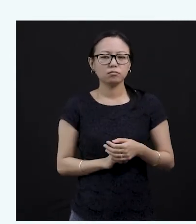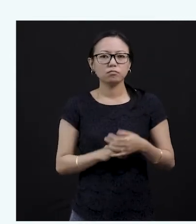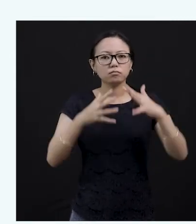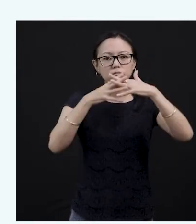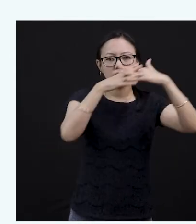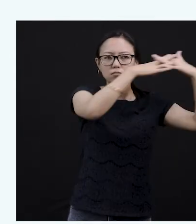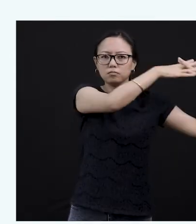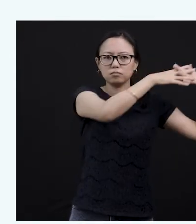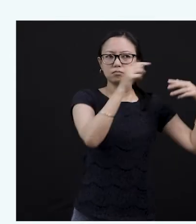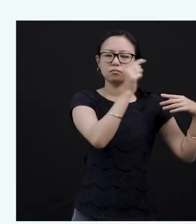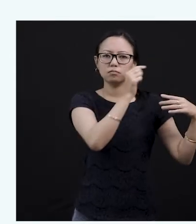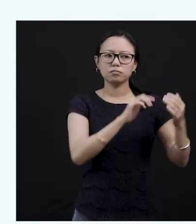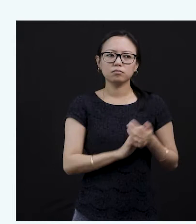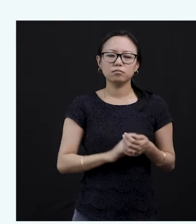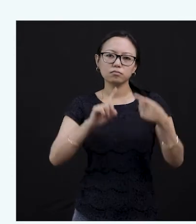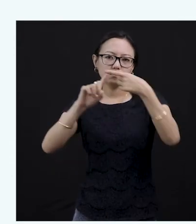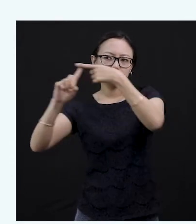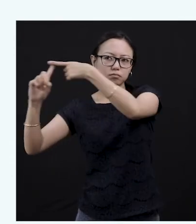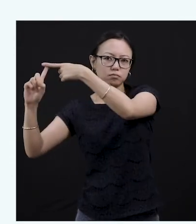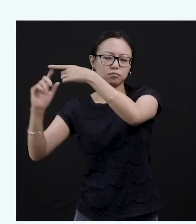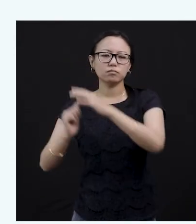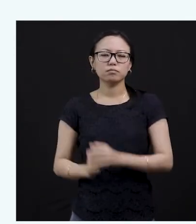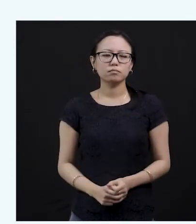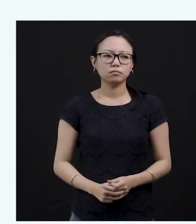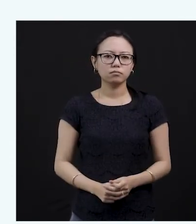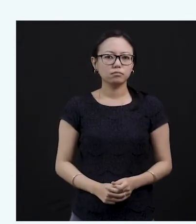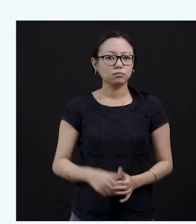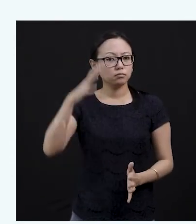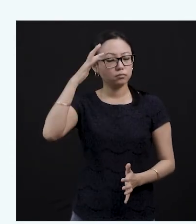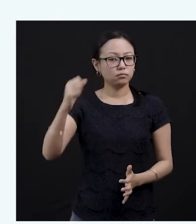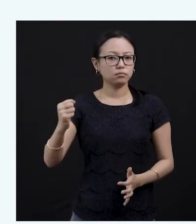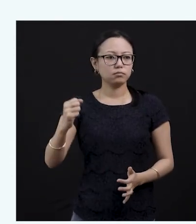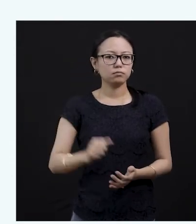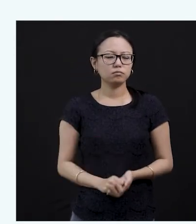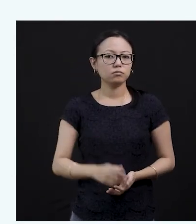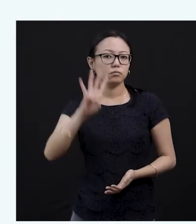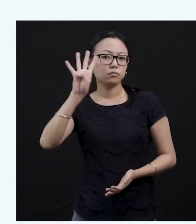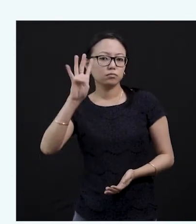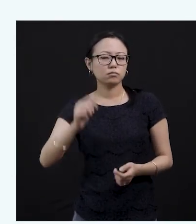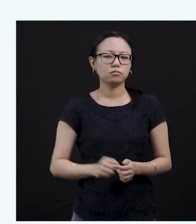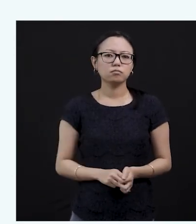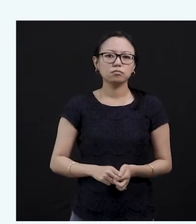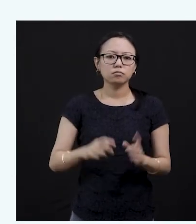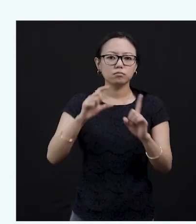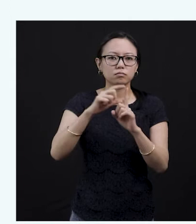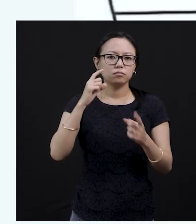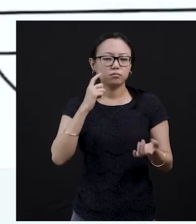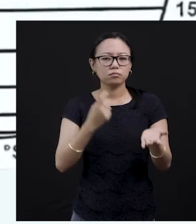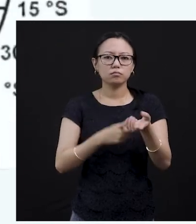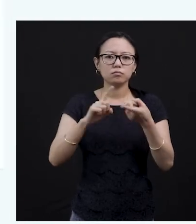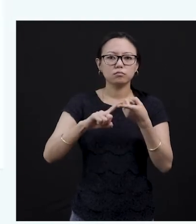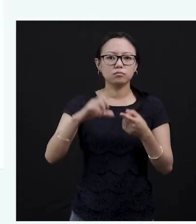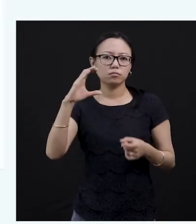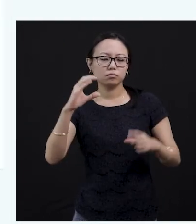and east on the other side of me. Now with these 4 directions, we are going to start with the